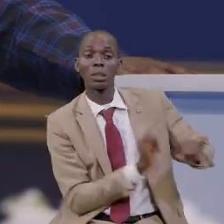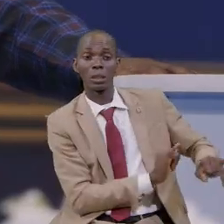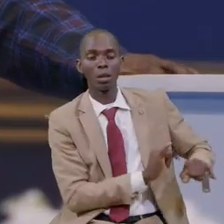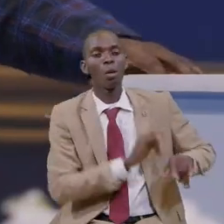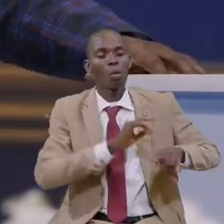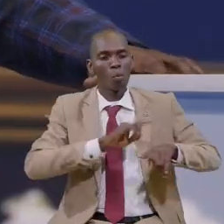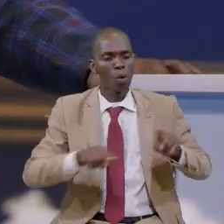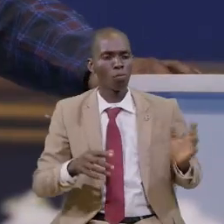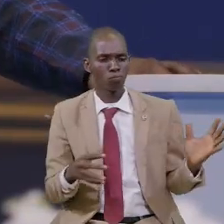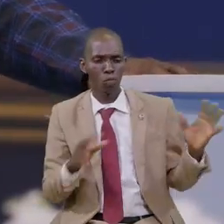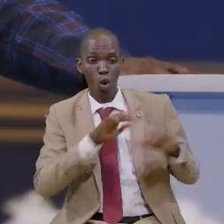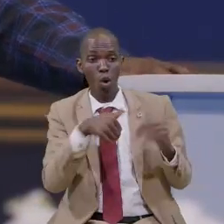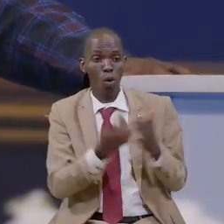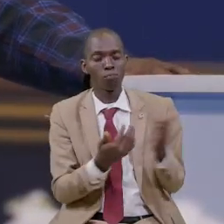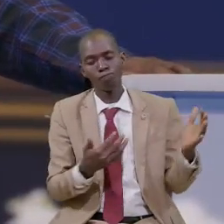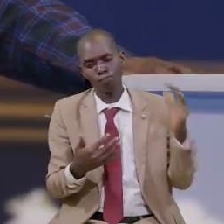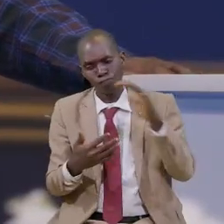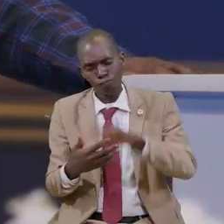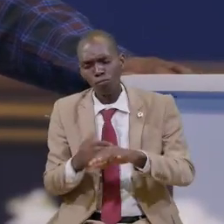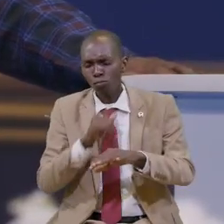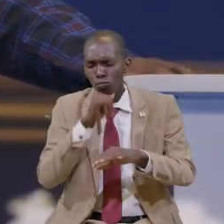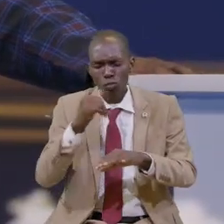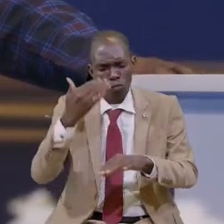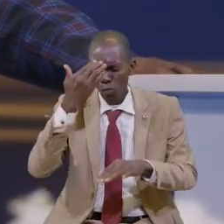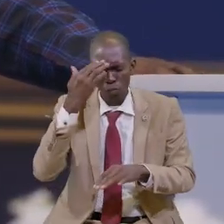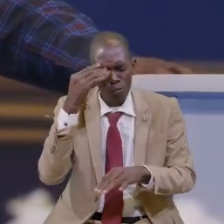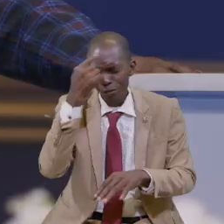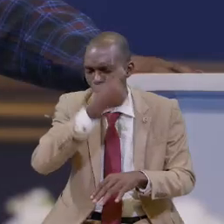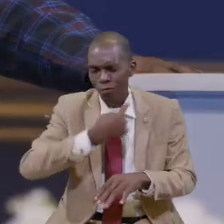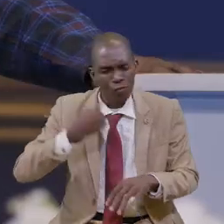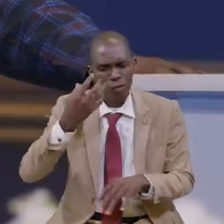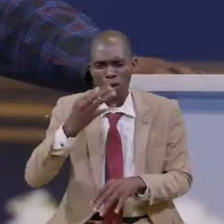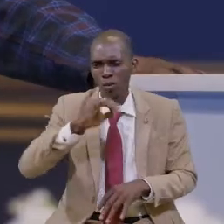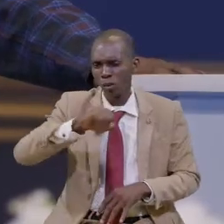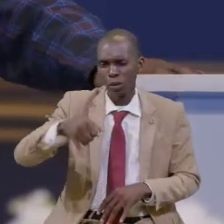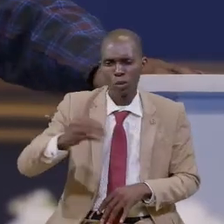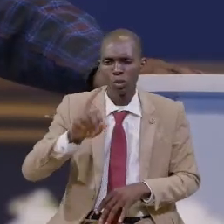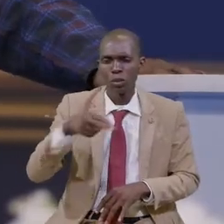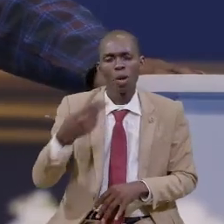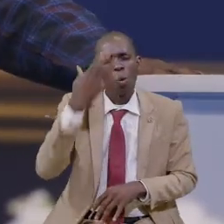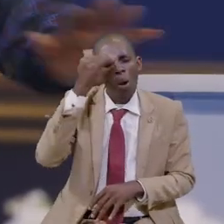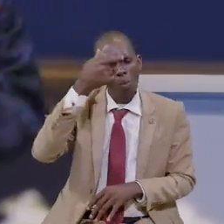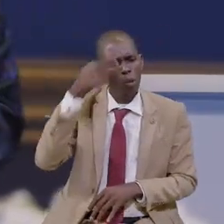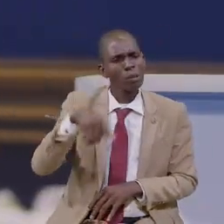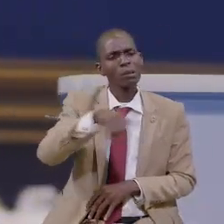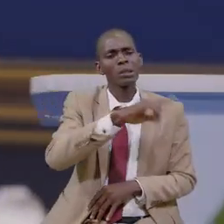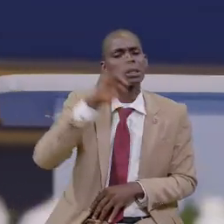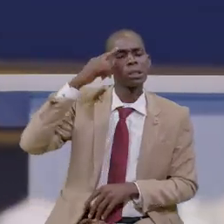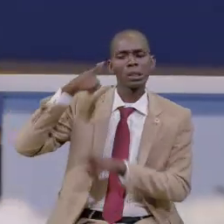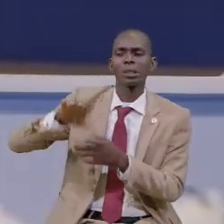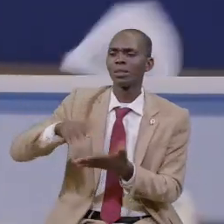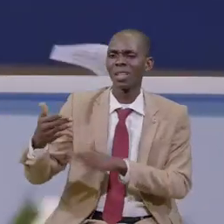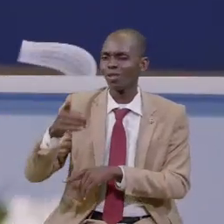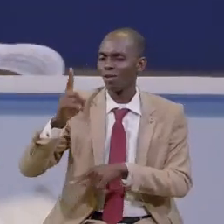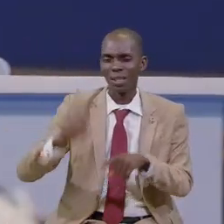They thought he had died. But no, you cannot die before you fulfill the dream. And so